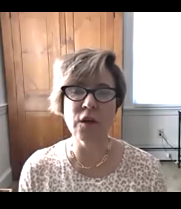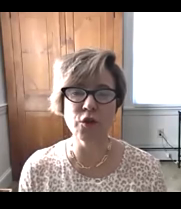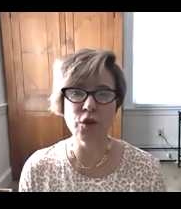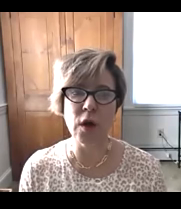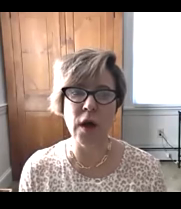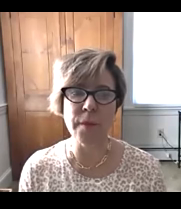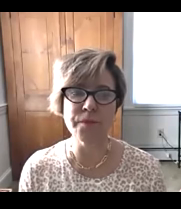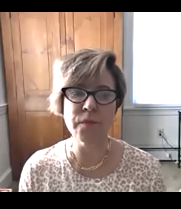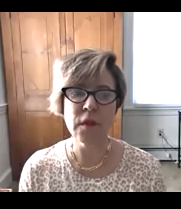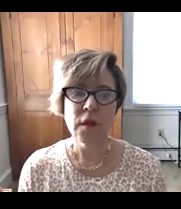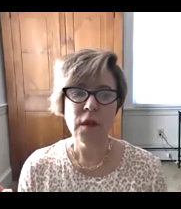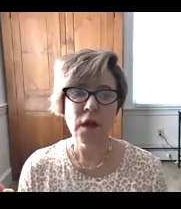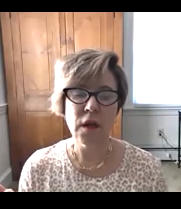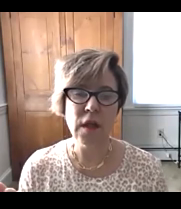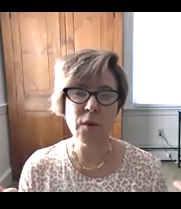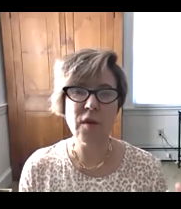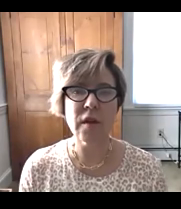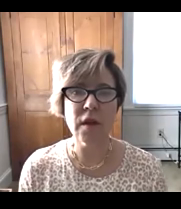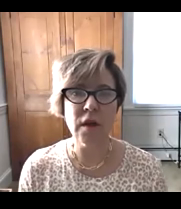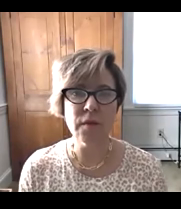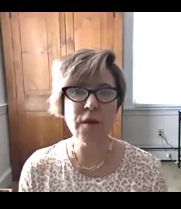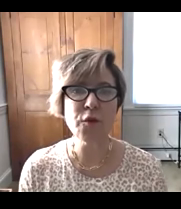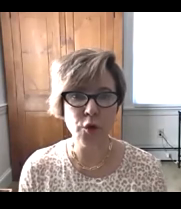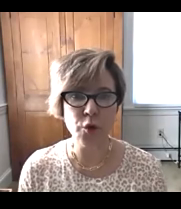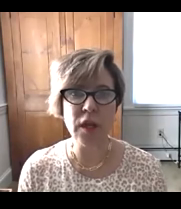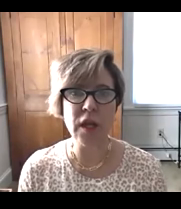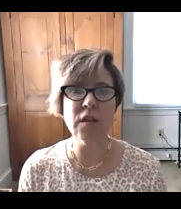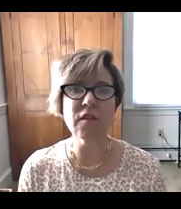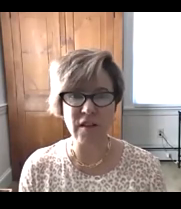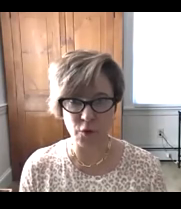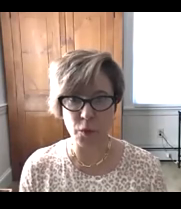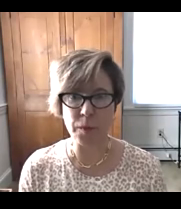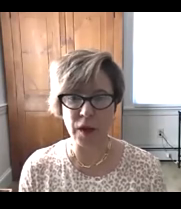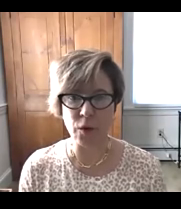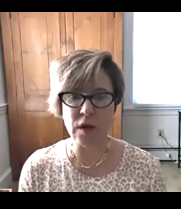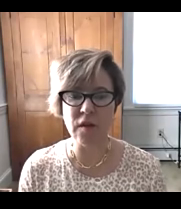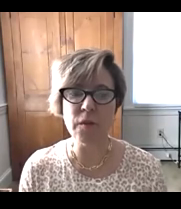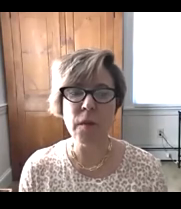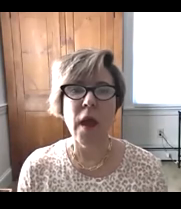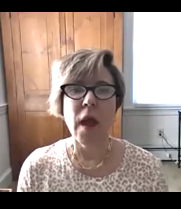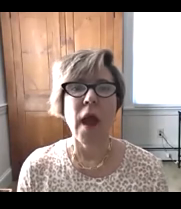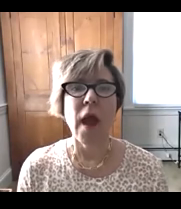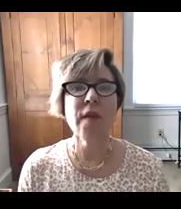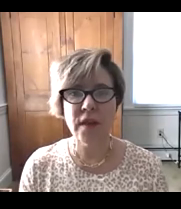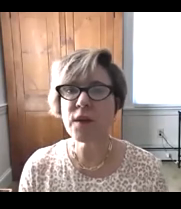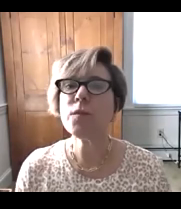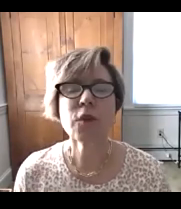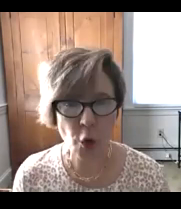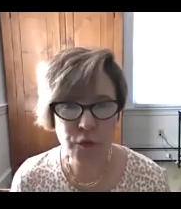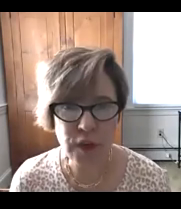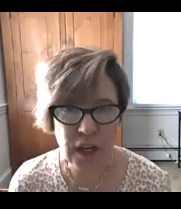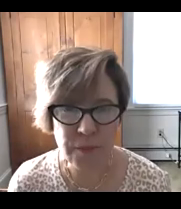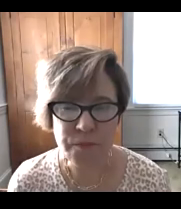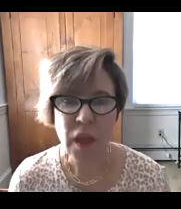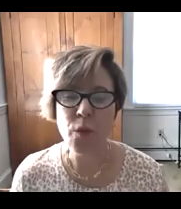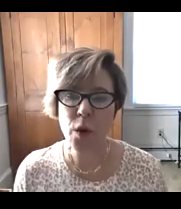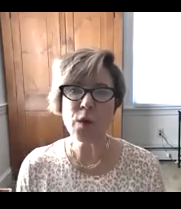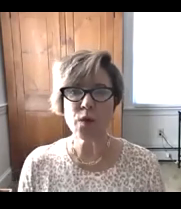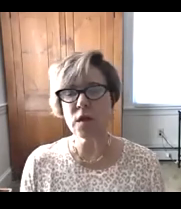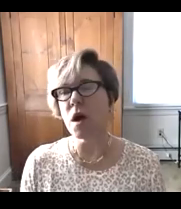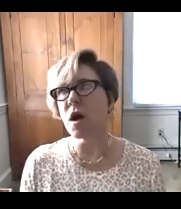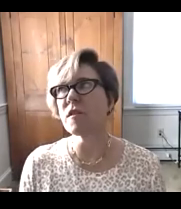website under library, lifelong learning, disaster preparedness. And then COVID hit.